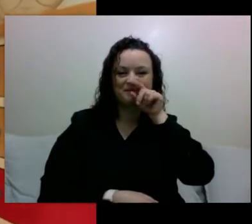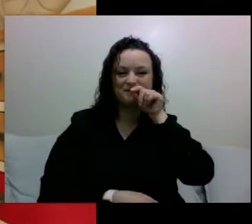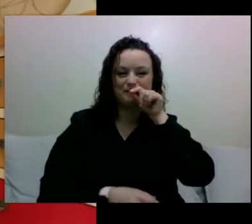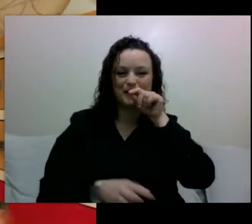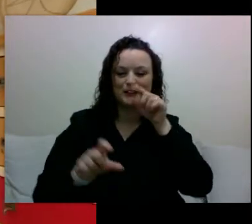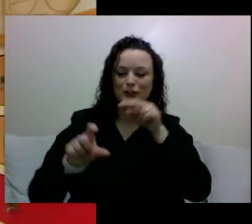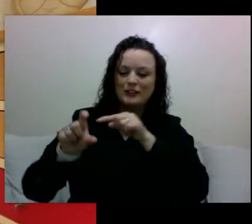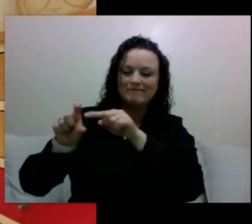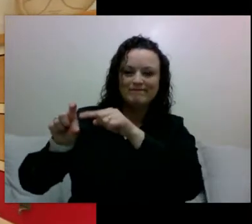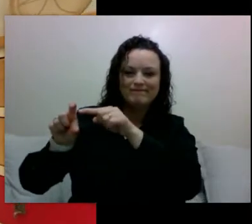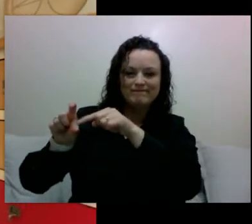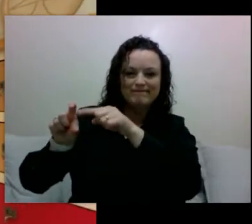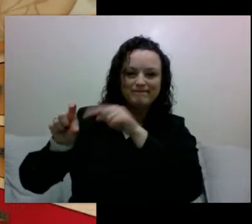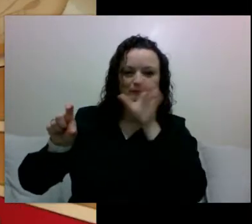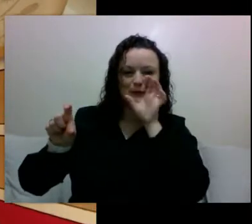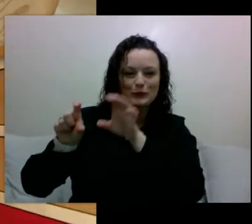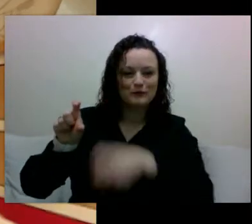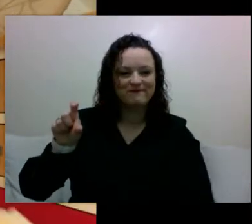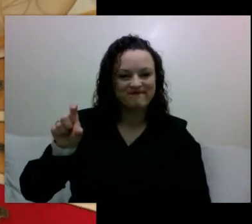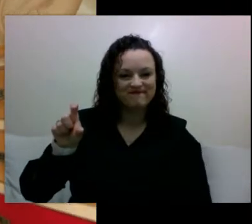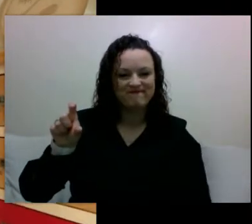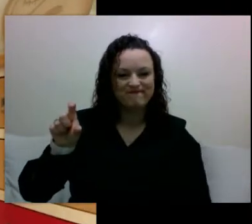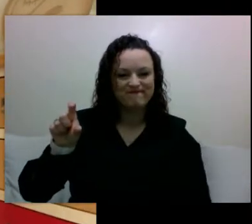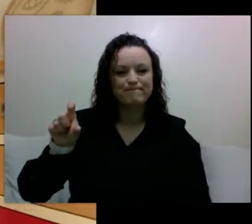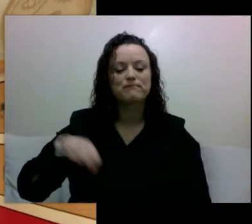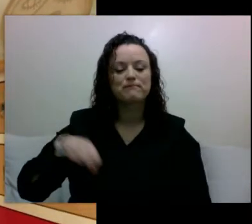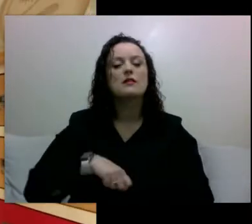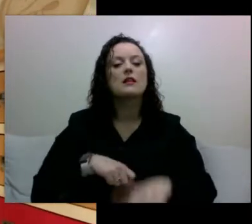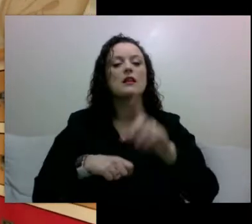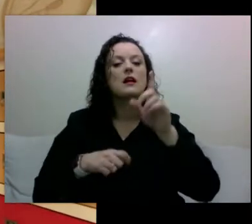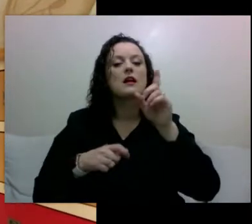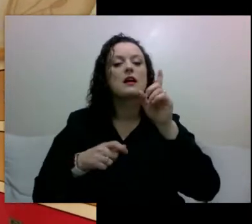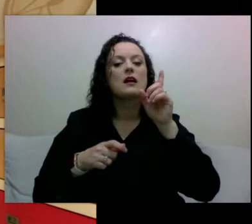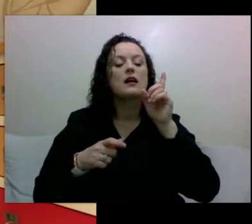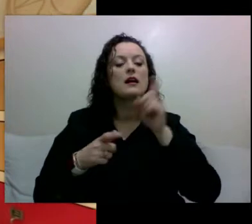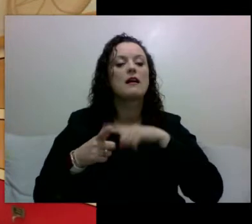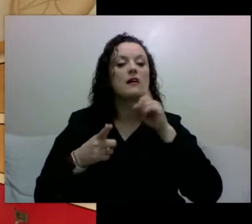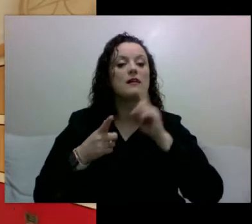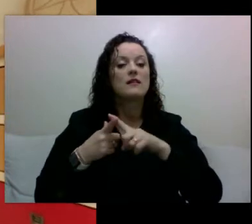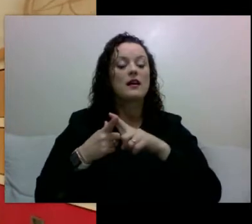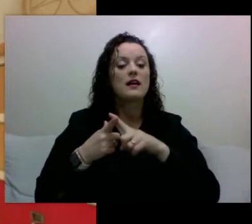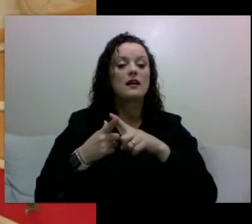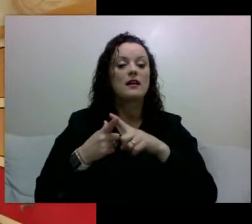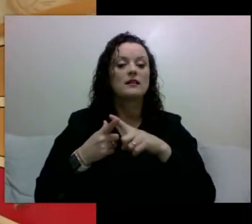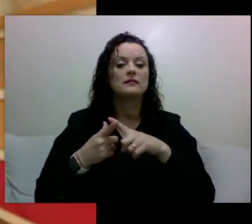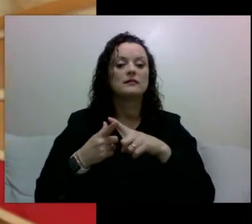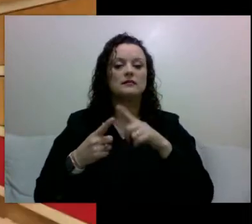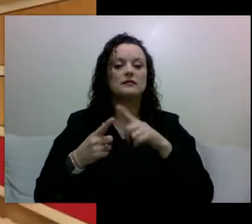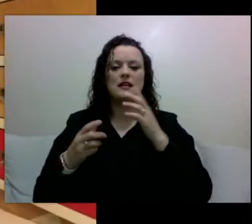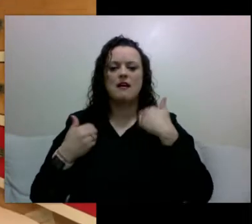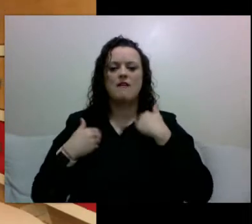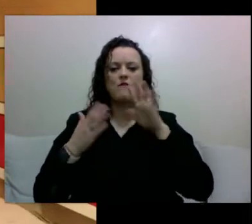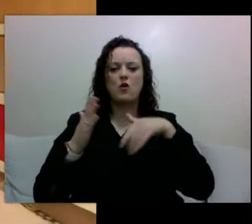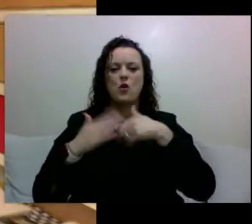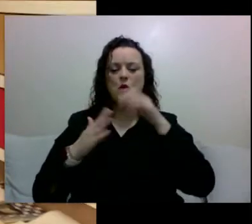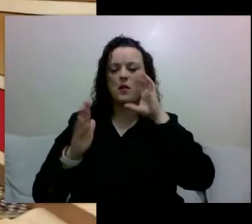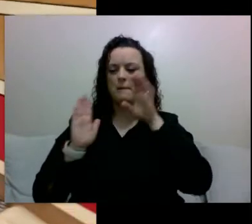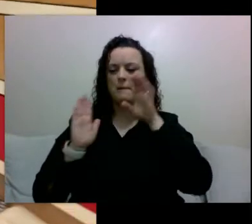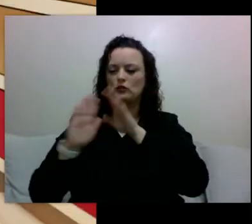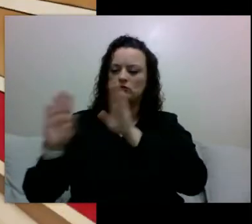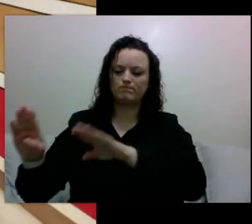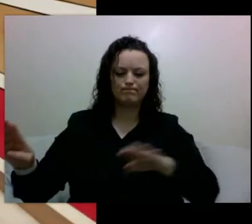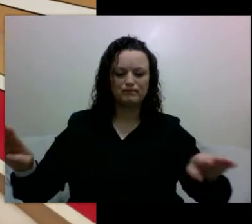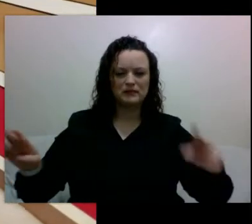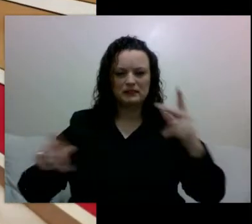And then, afterwards, I had to do all these different things, figure out where the characters were,